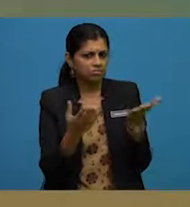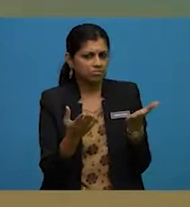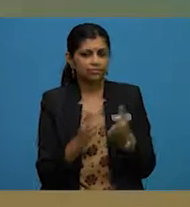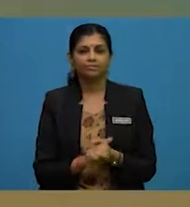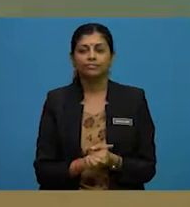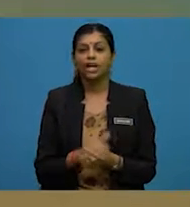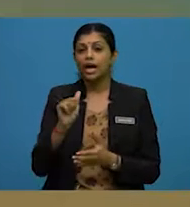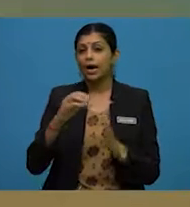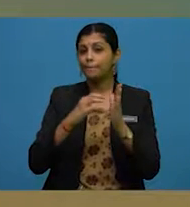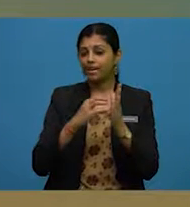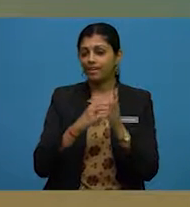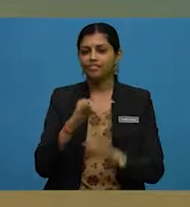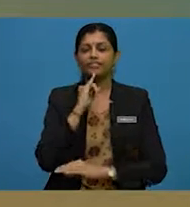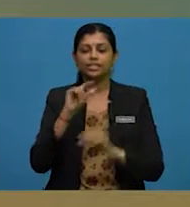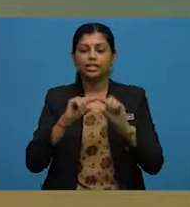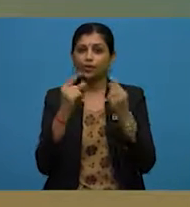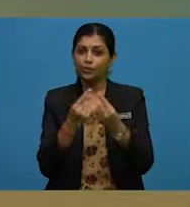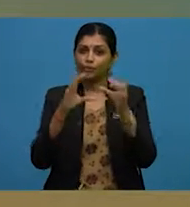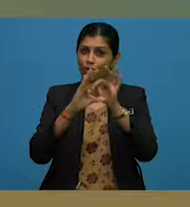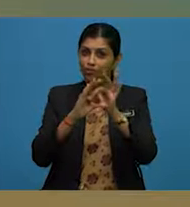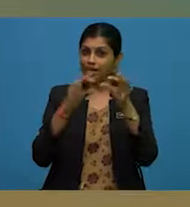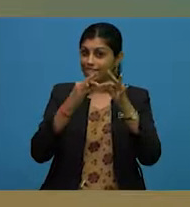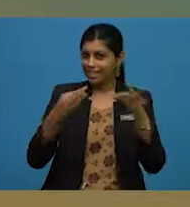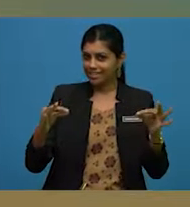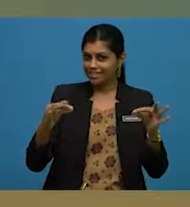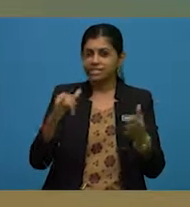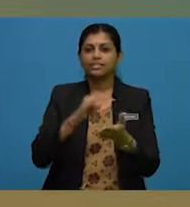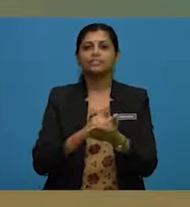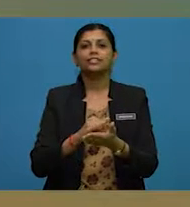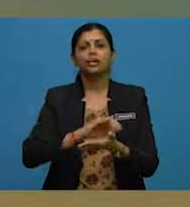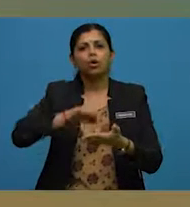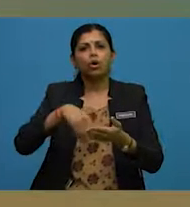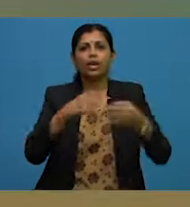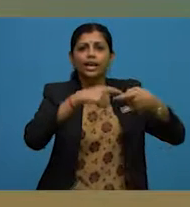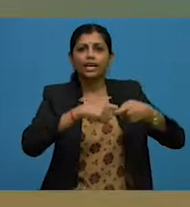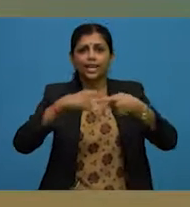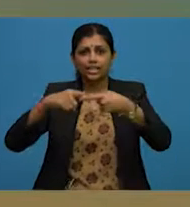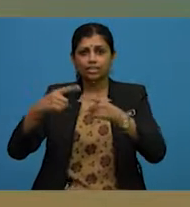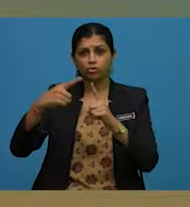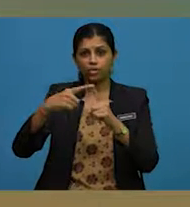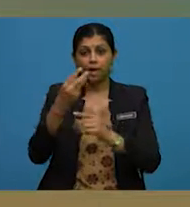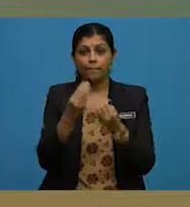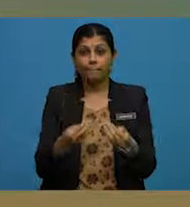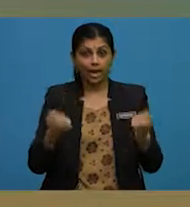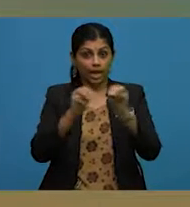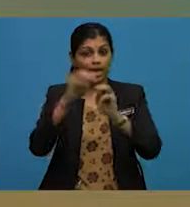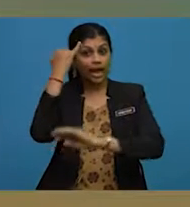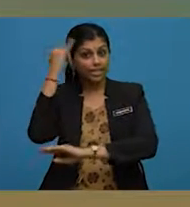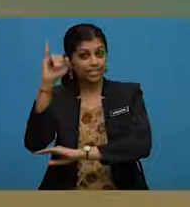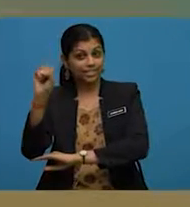A paragraph is a group of sentences that are all connected to the main idea.